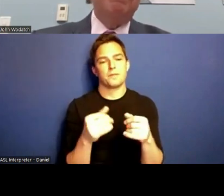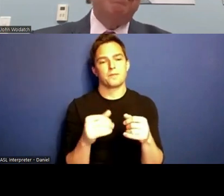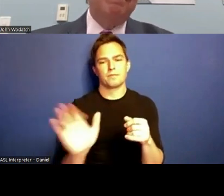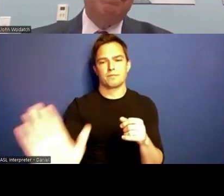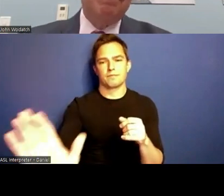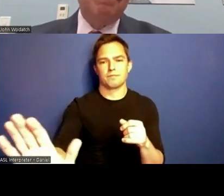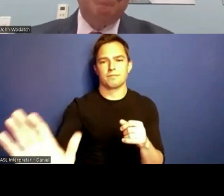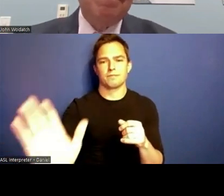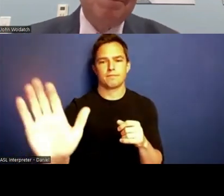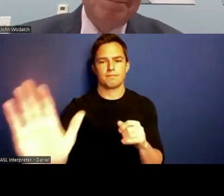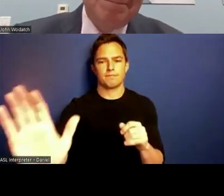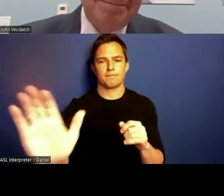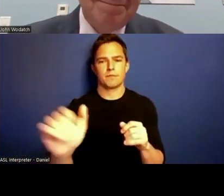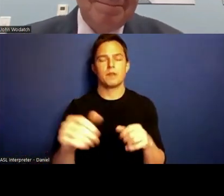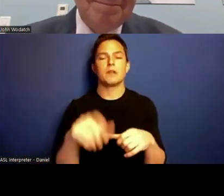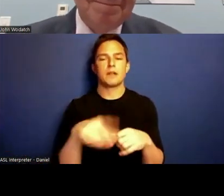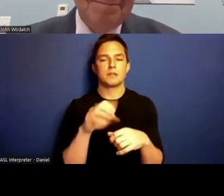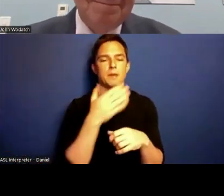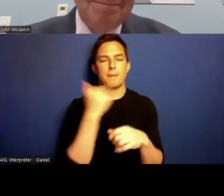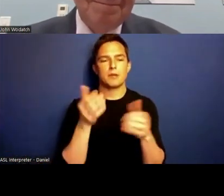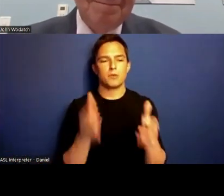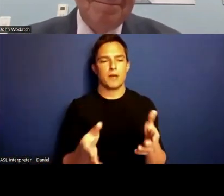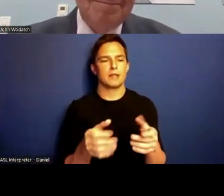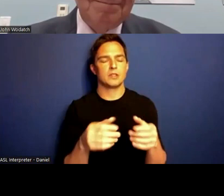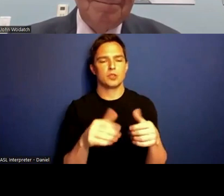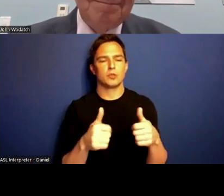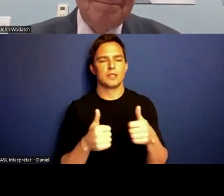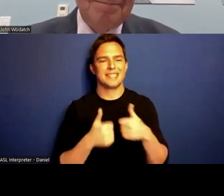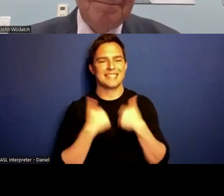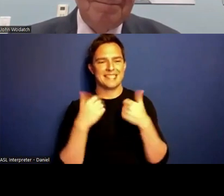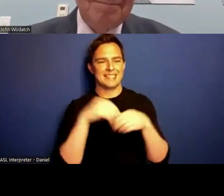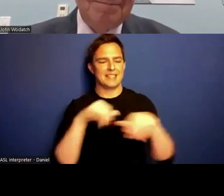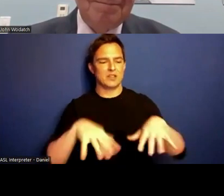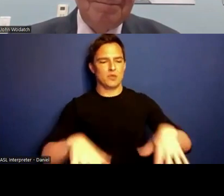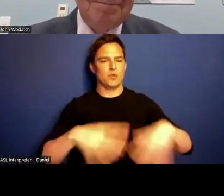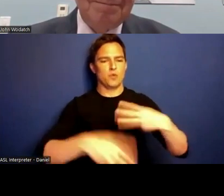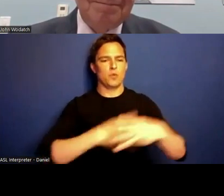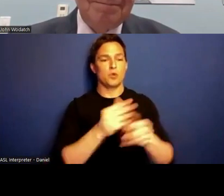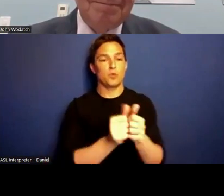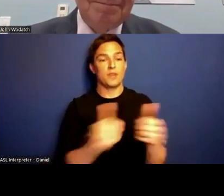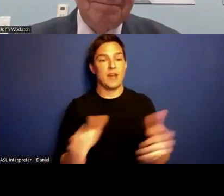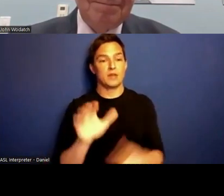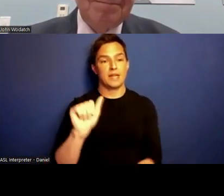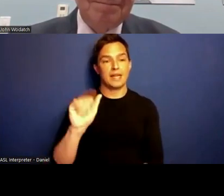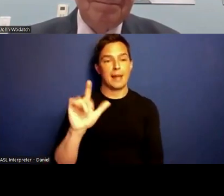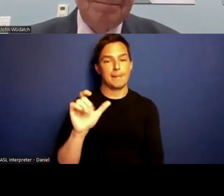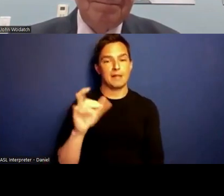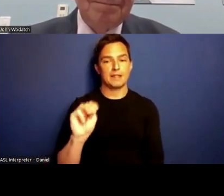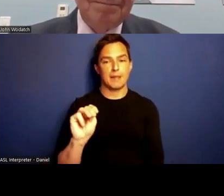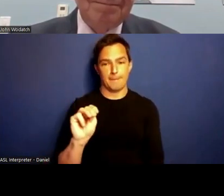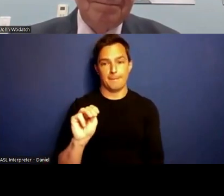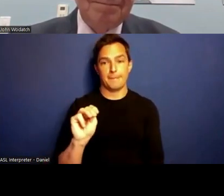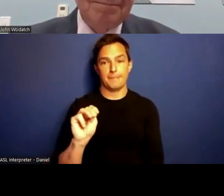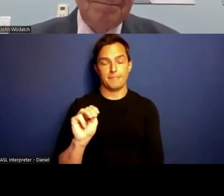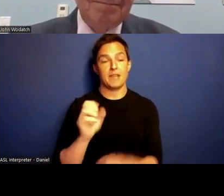this, it got to be a better way for us to exist in this world without ableism that